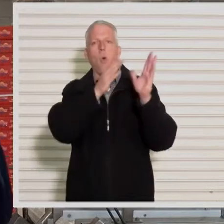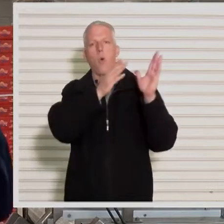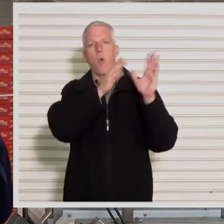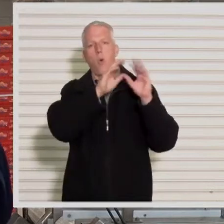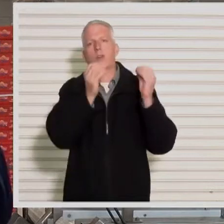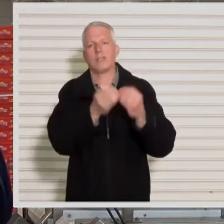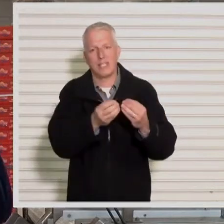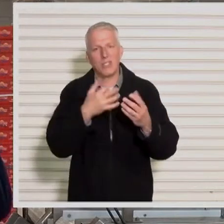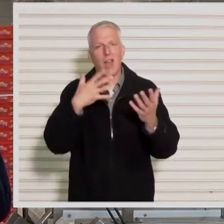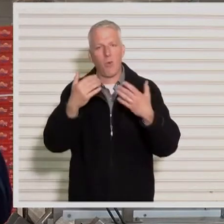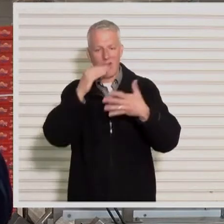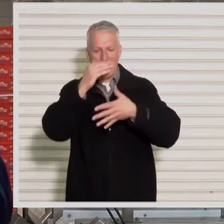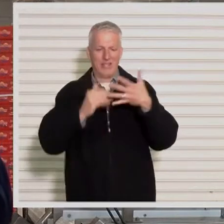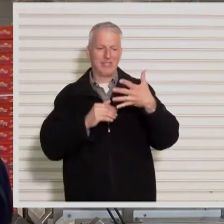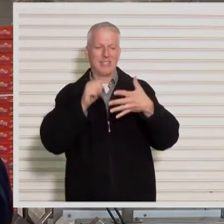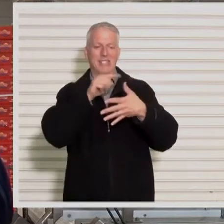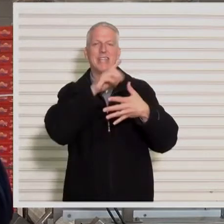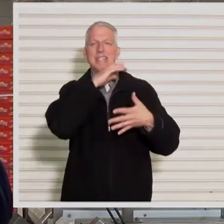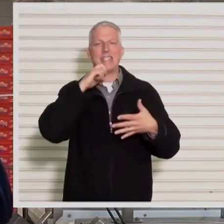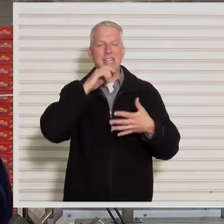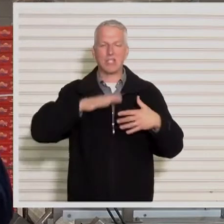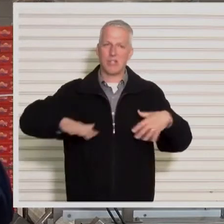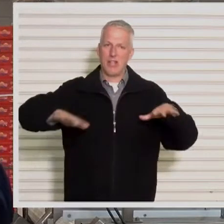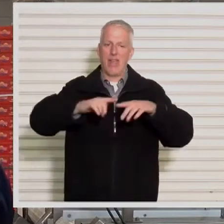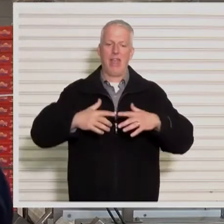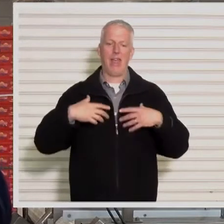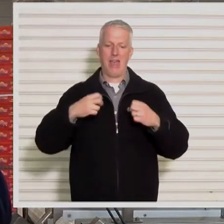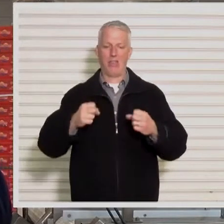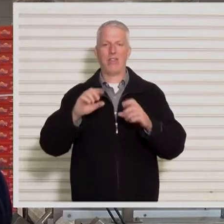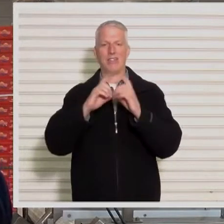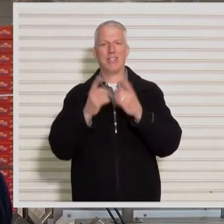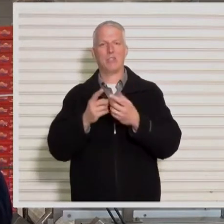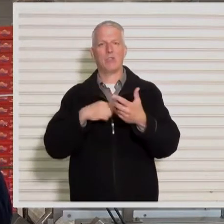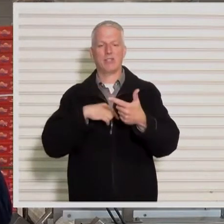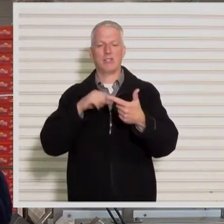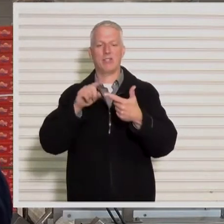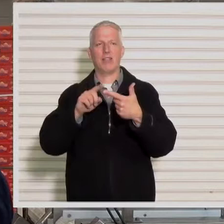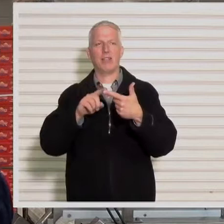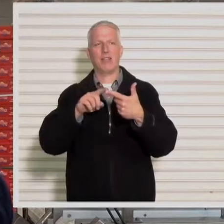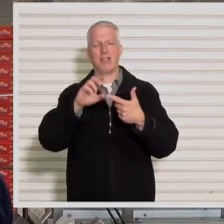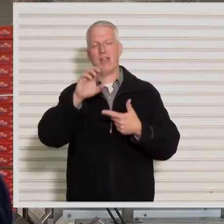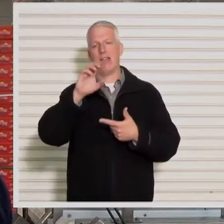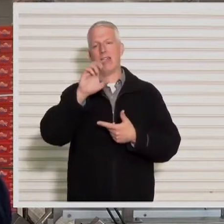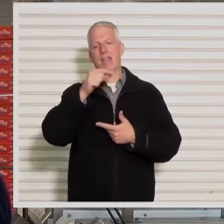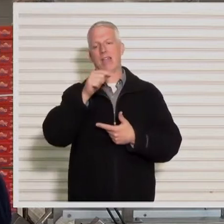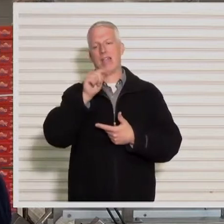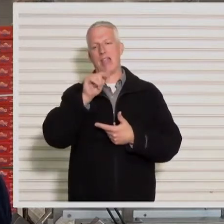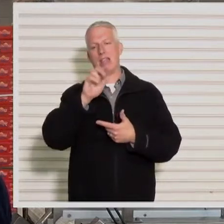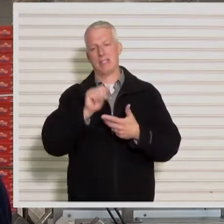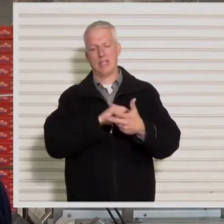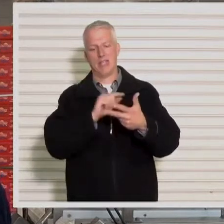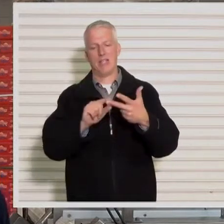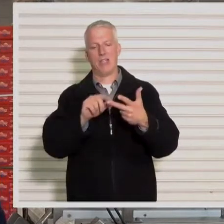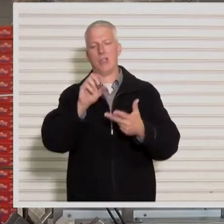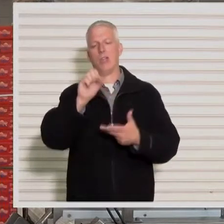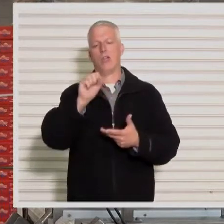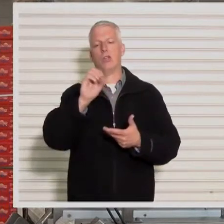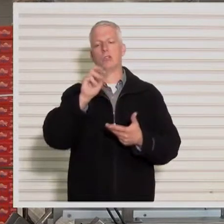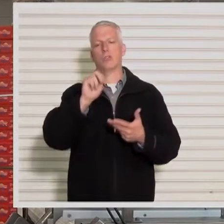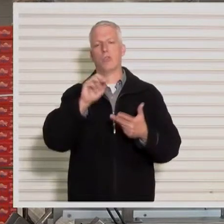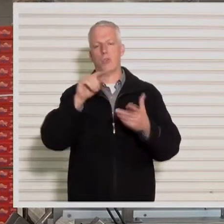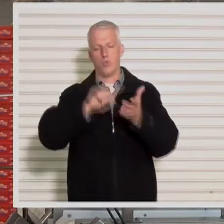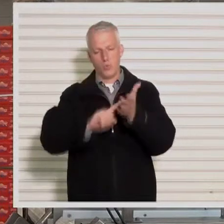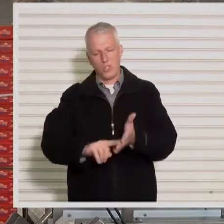to list them here. Desert Healthcare District, Alianza Coachella Valley, the Galilee Center, El Sol Neighborhood Research